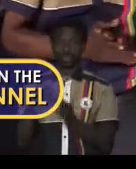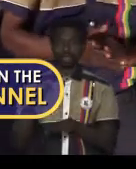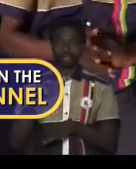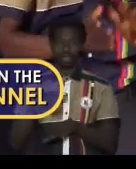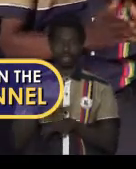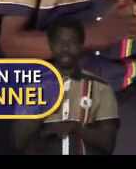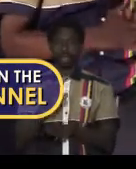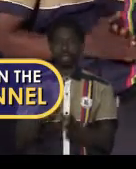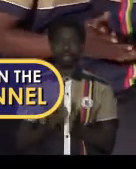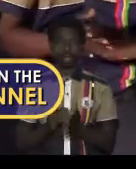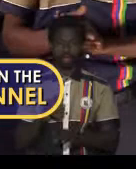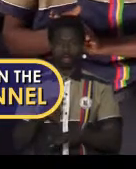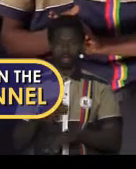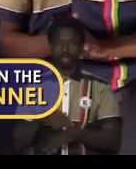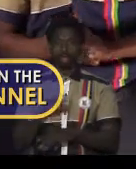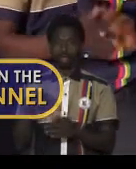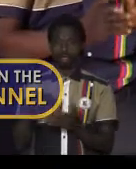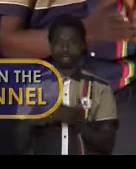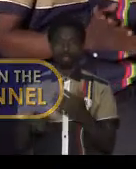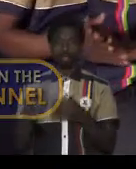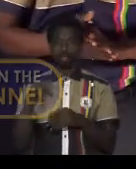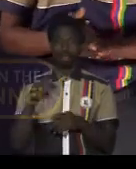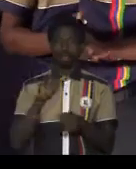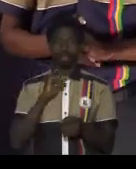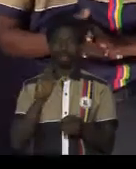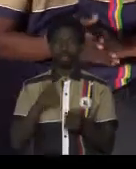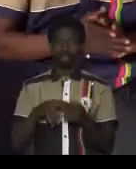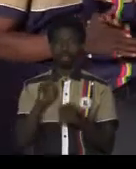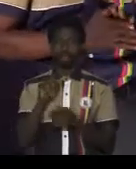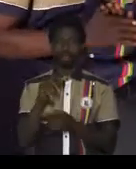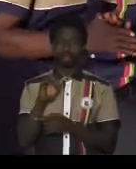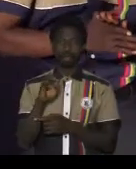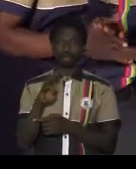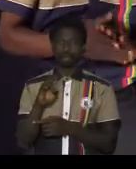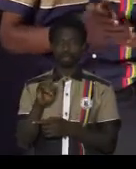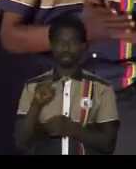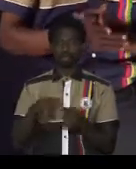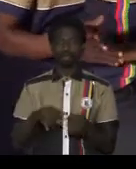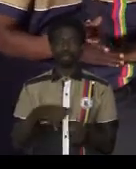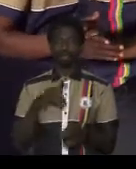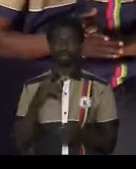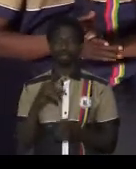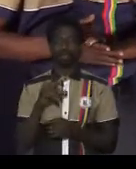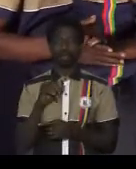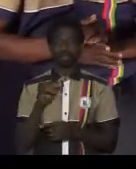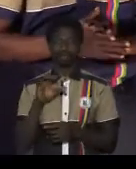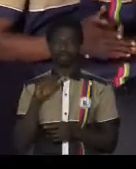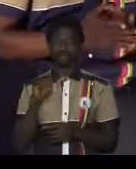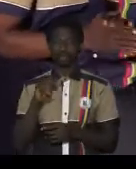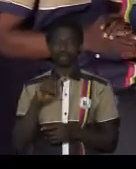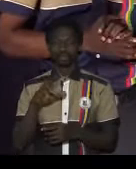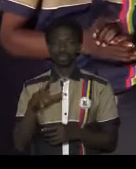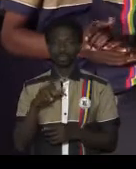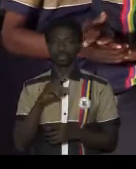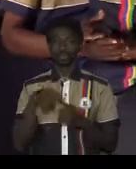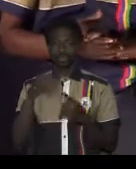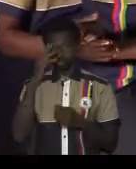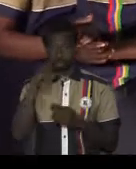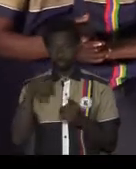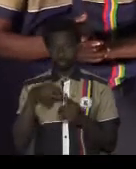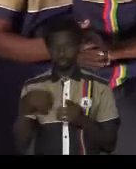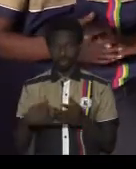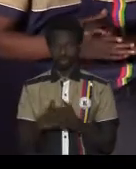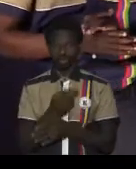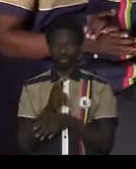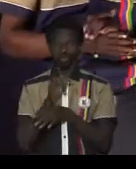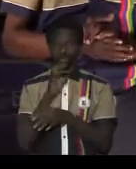preferred time. All what you need to do is to subscribe to Lagos SUBEB YouTube channel to get notification when new videos are